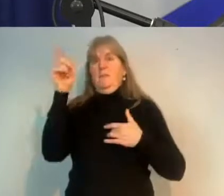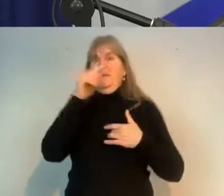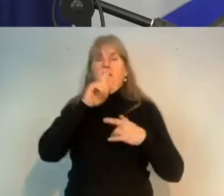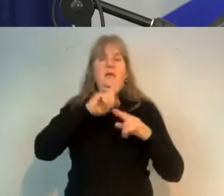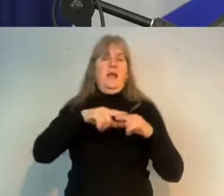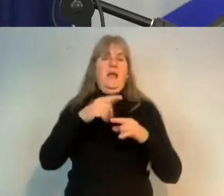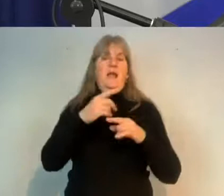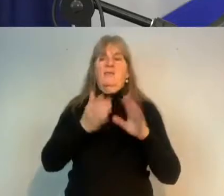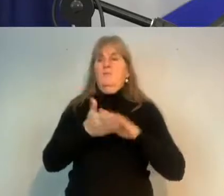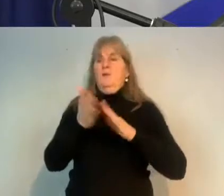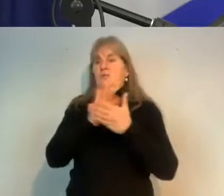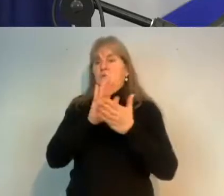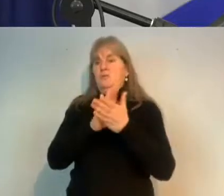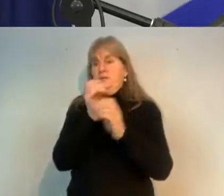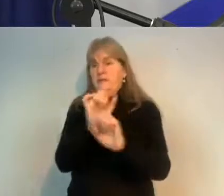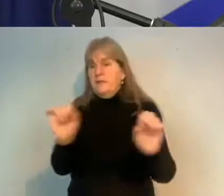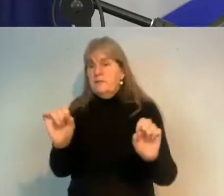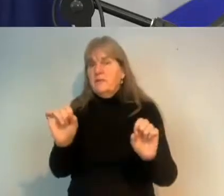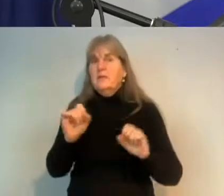other reasons.